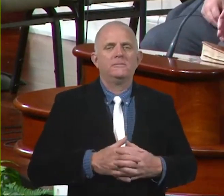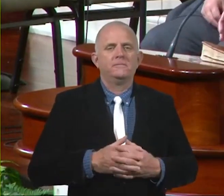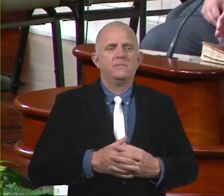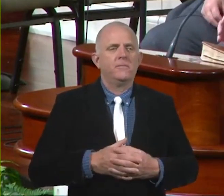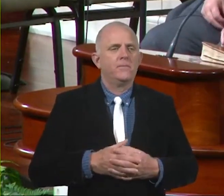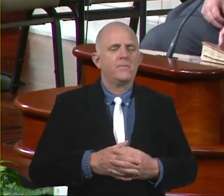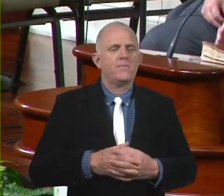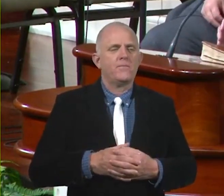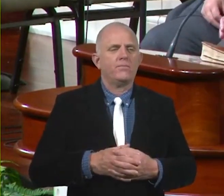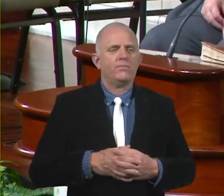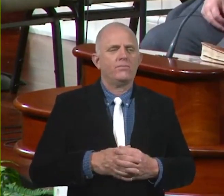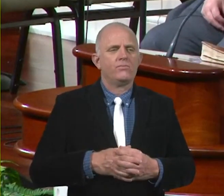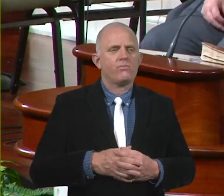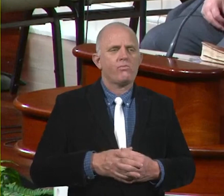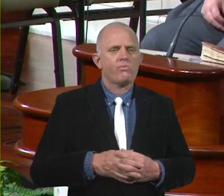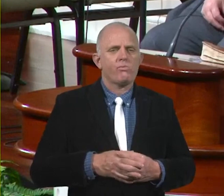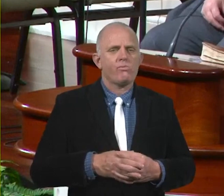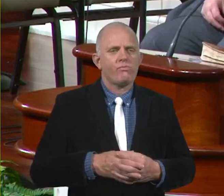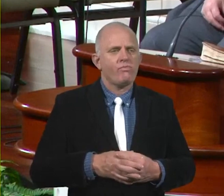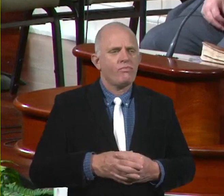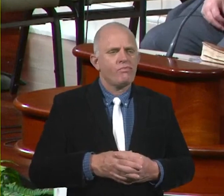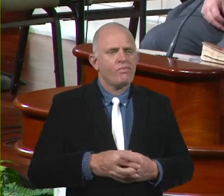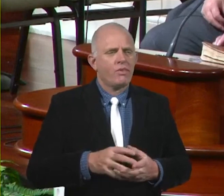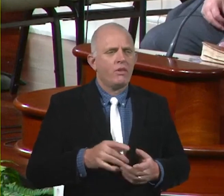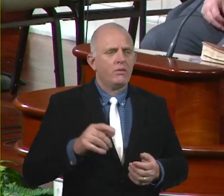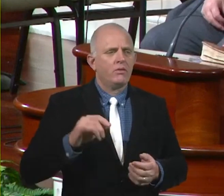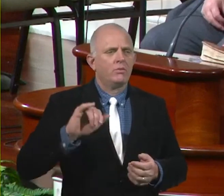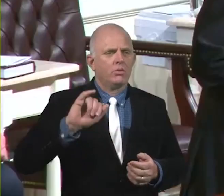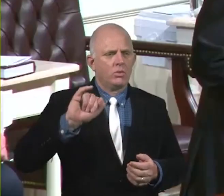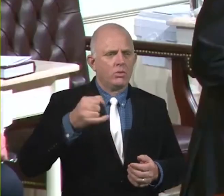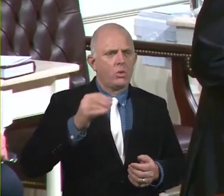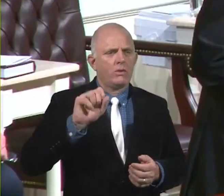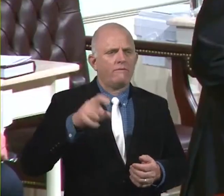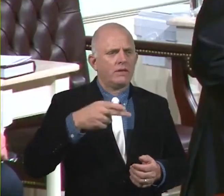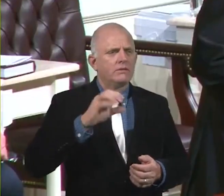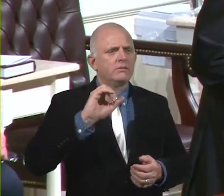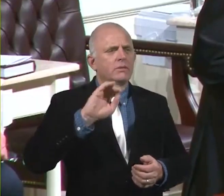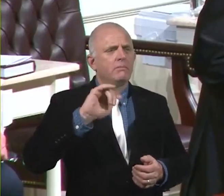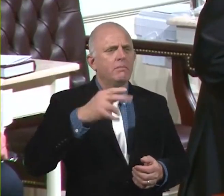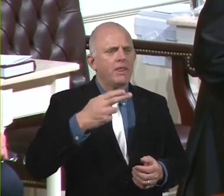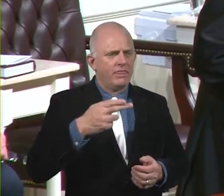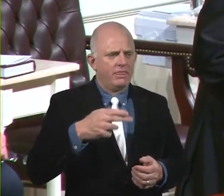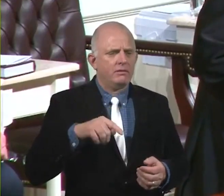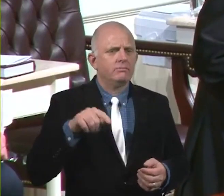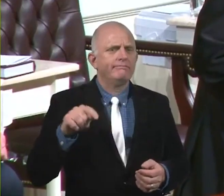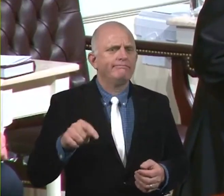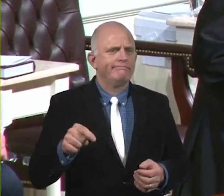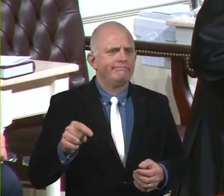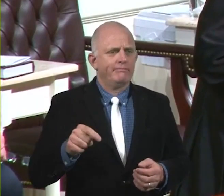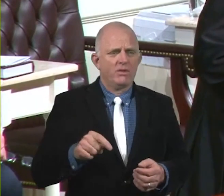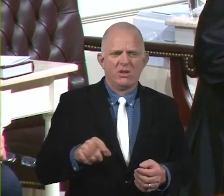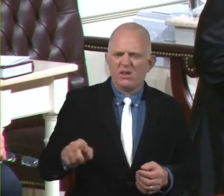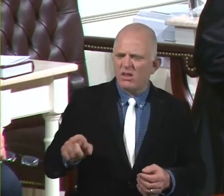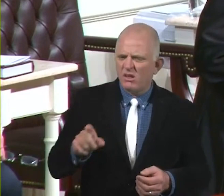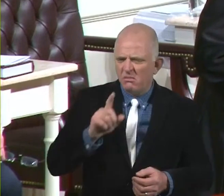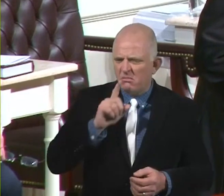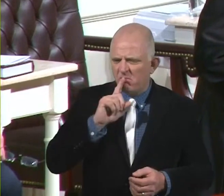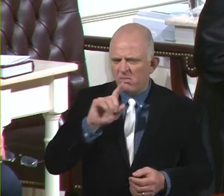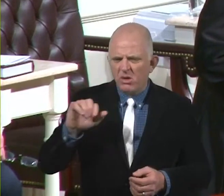said, this is Joseph Smith. I said, the Bible doesn't say Smith.